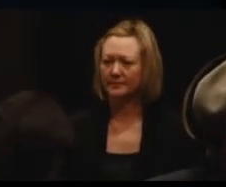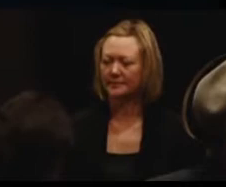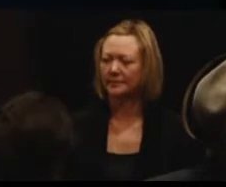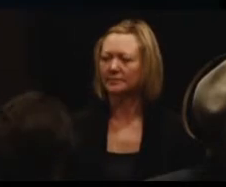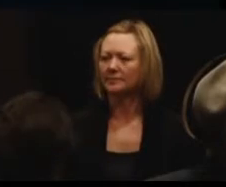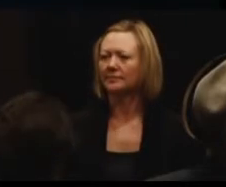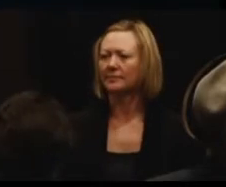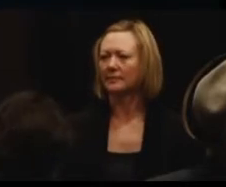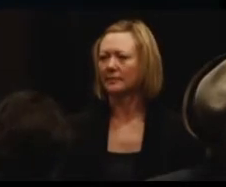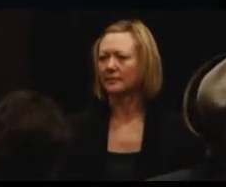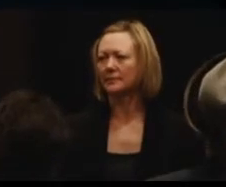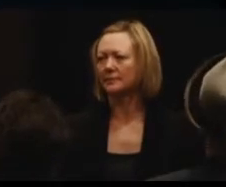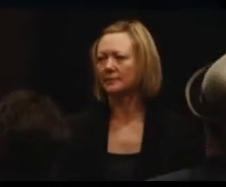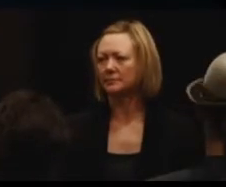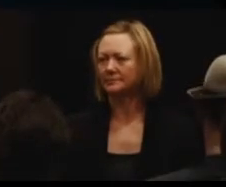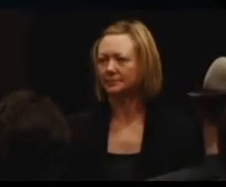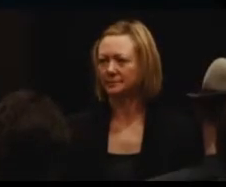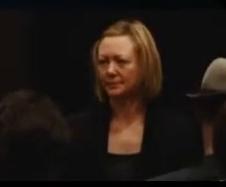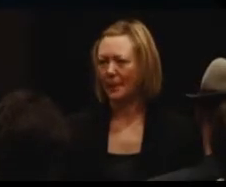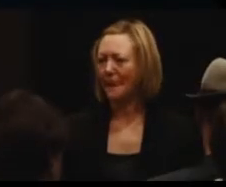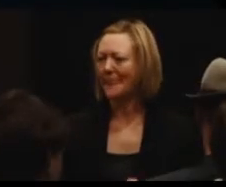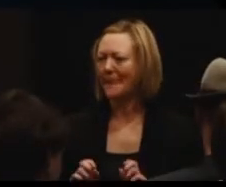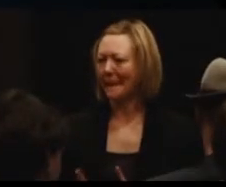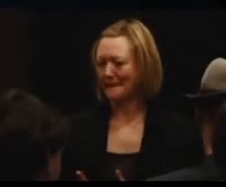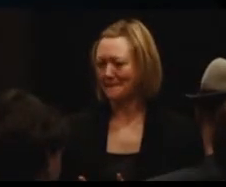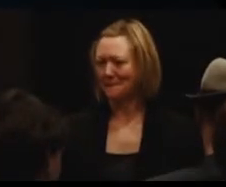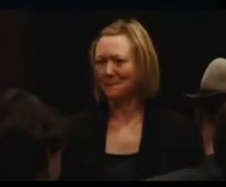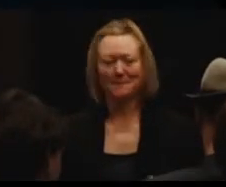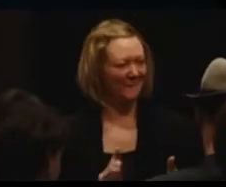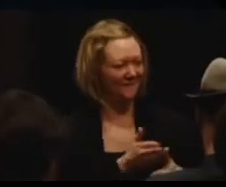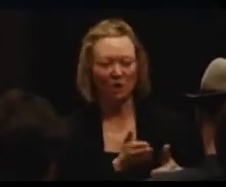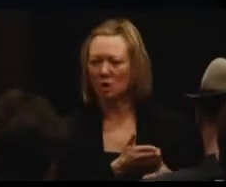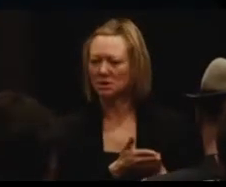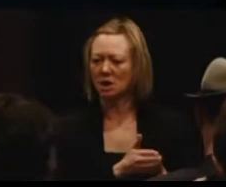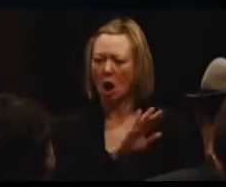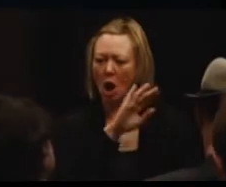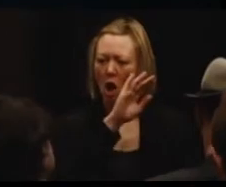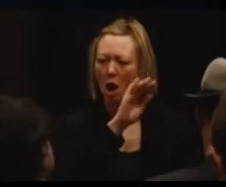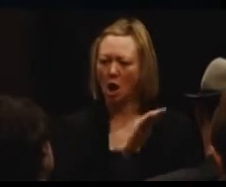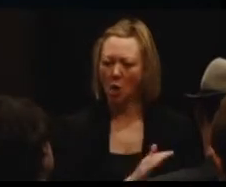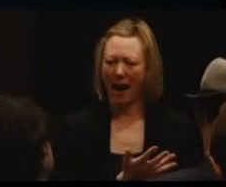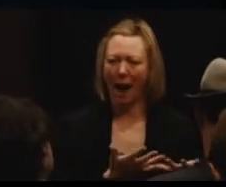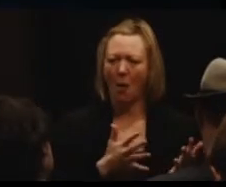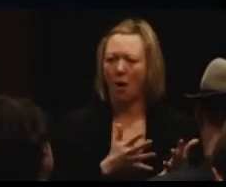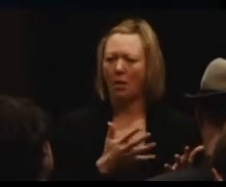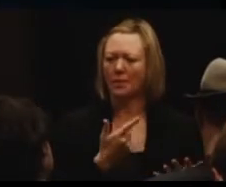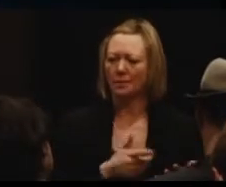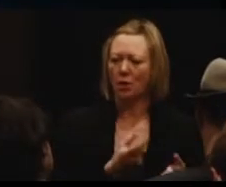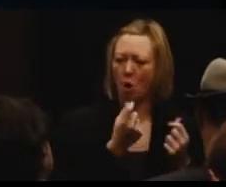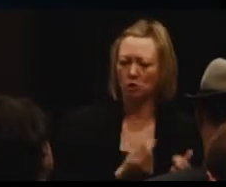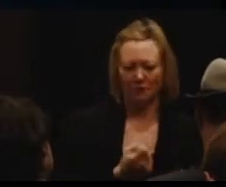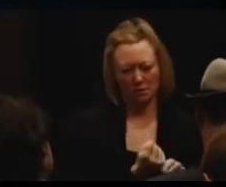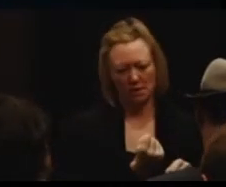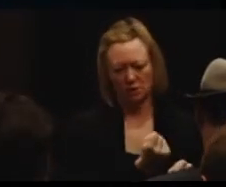Okay, the first is about lowering the cost of production. The second is about choosing what we is